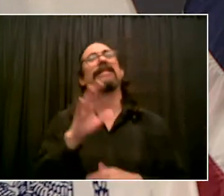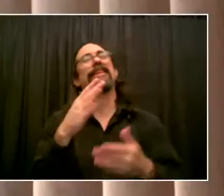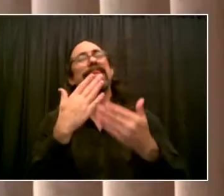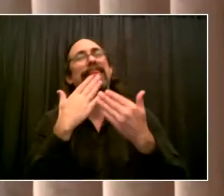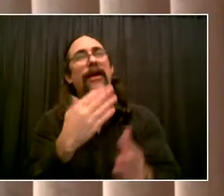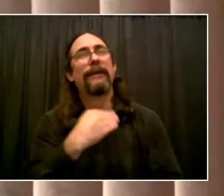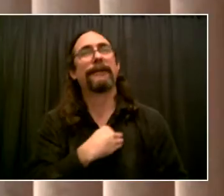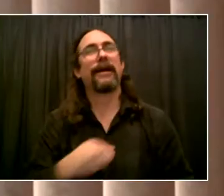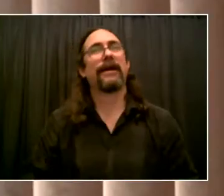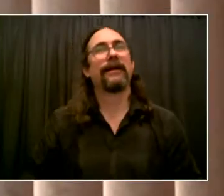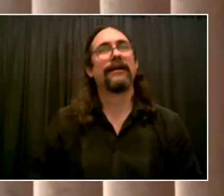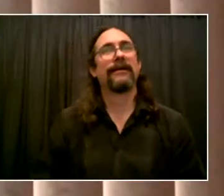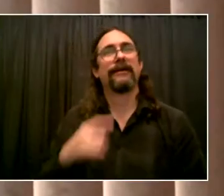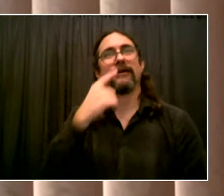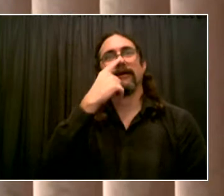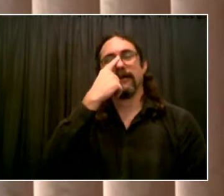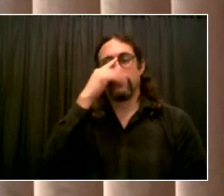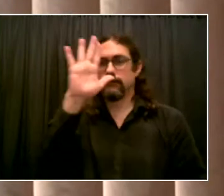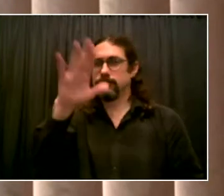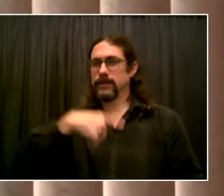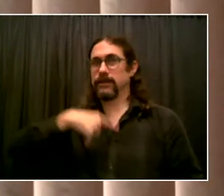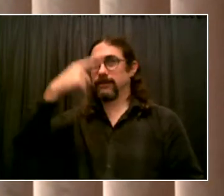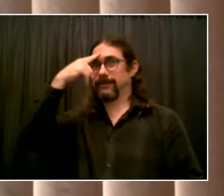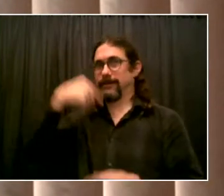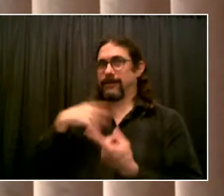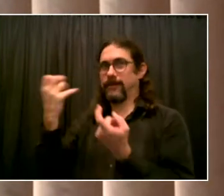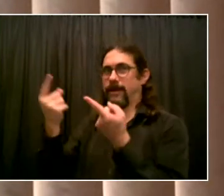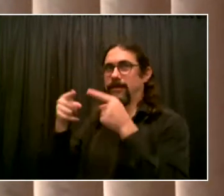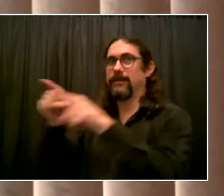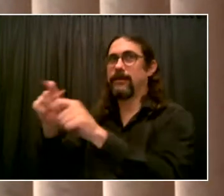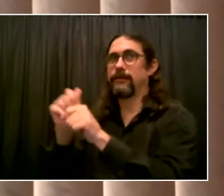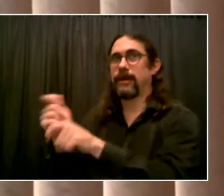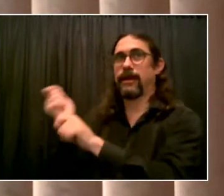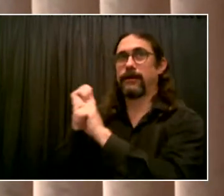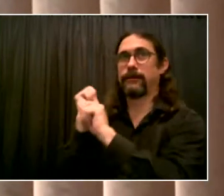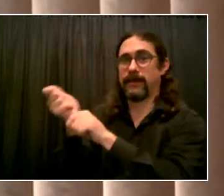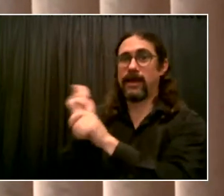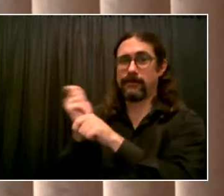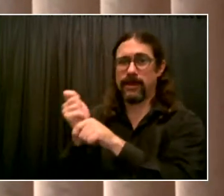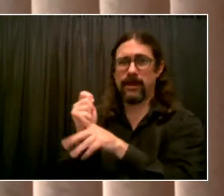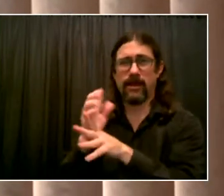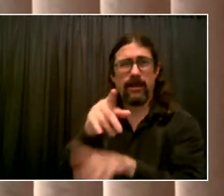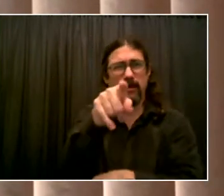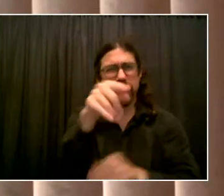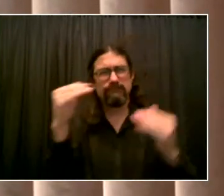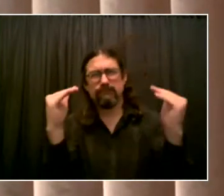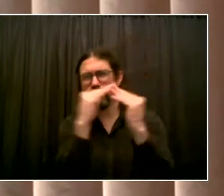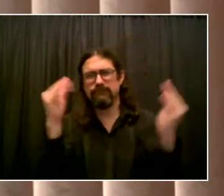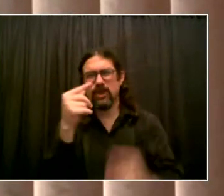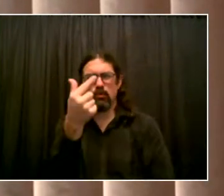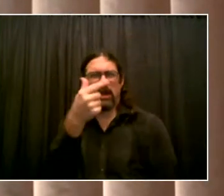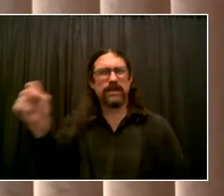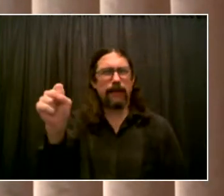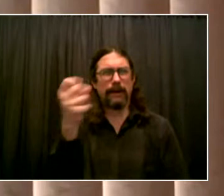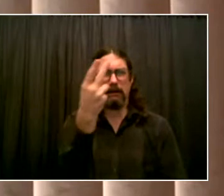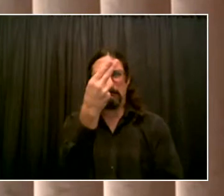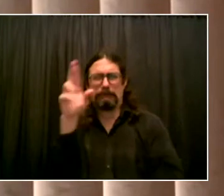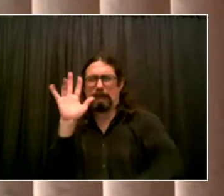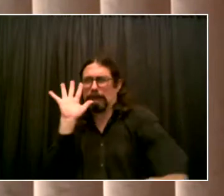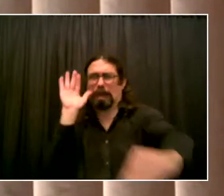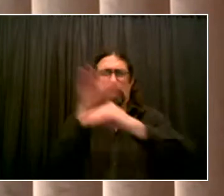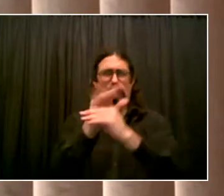slam home run announcement for Brooklyn and for all of New York City. This is a victory on many levels. We